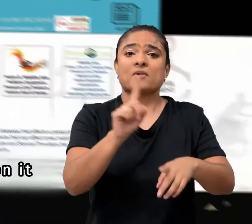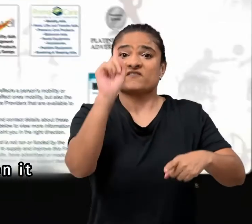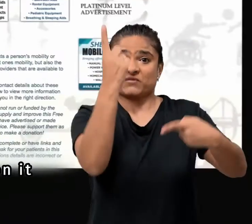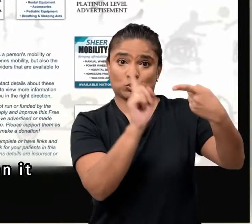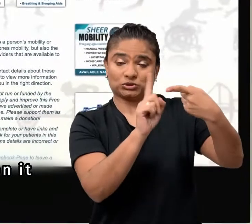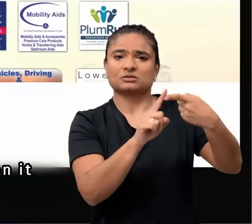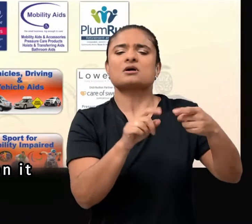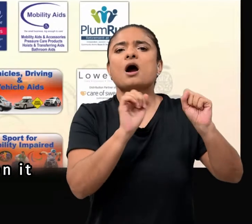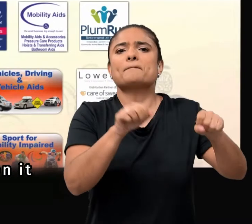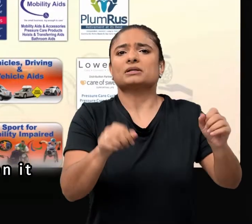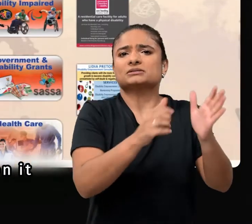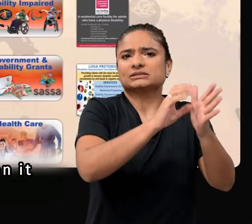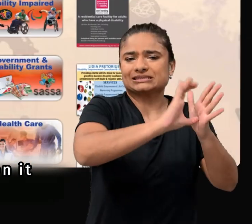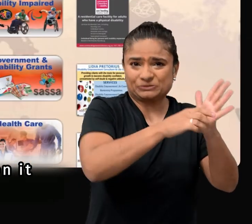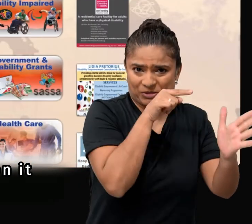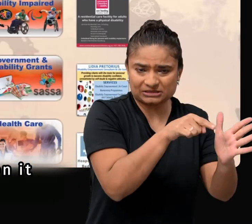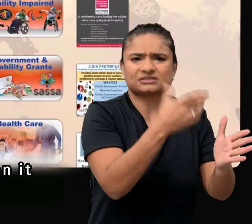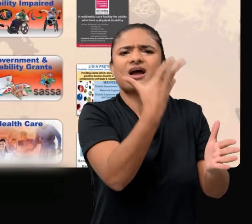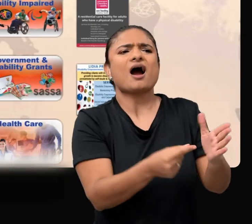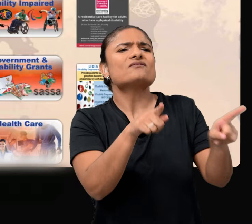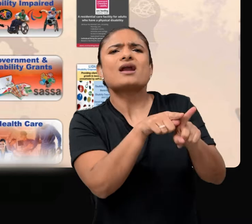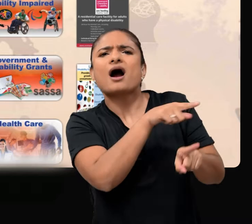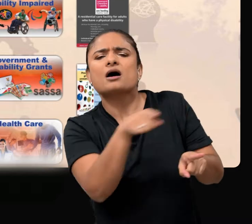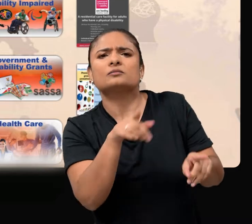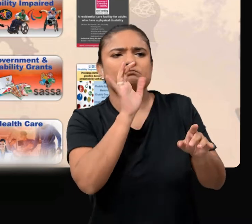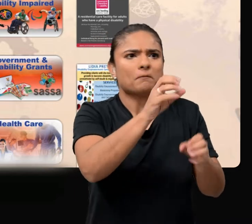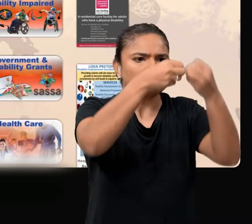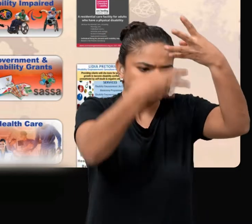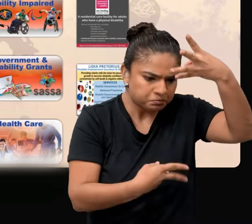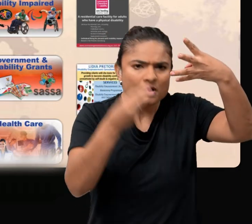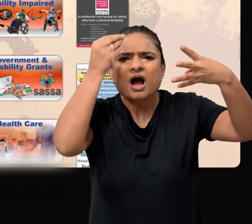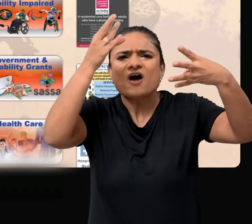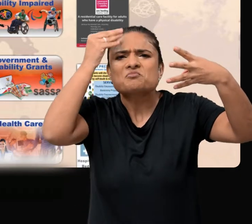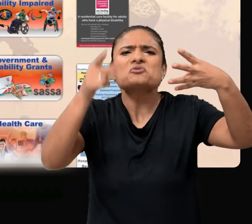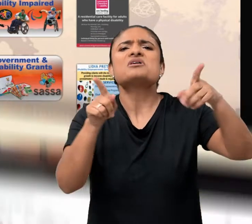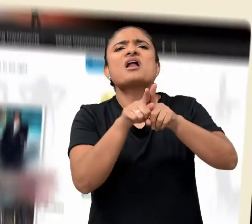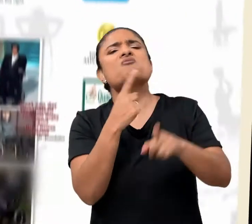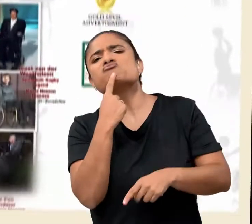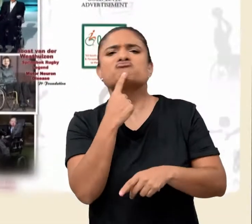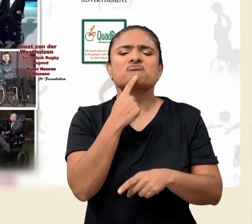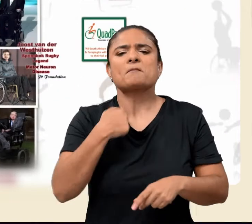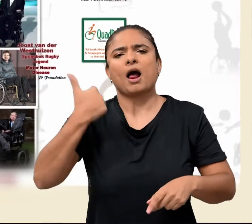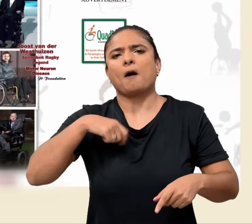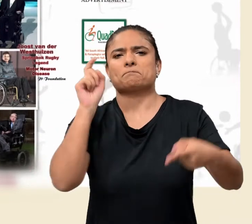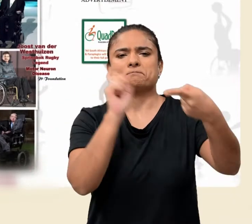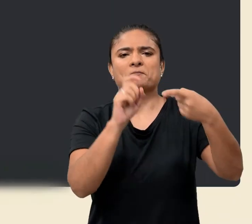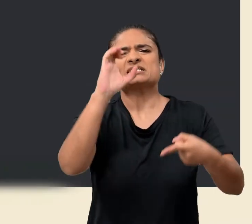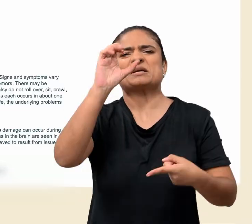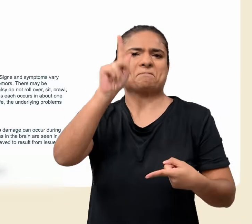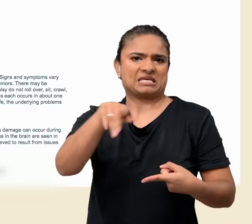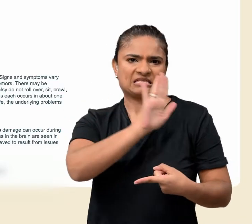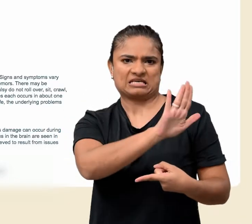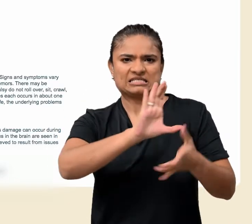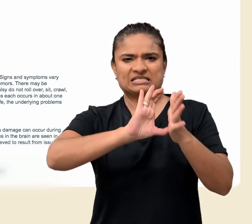one. For mobility impairments, we click on it and then can decide where we would like to go next. Let us click on